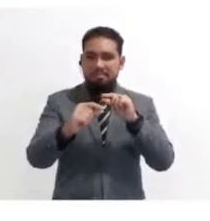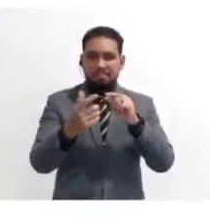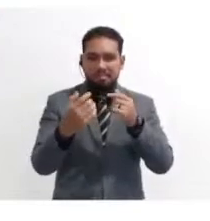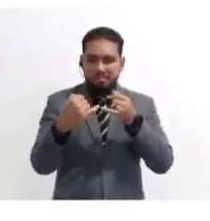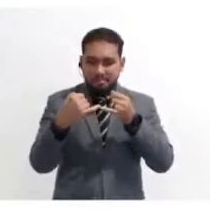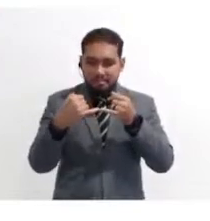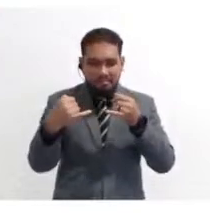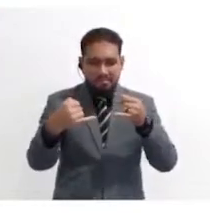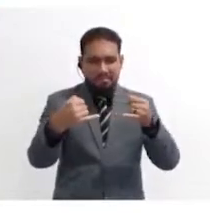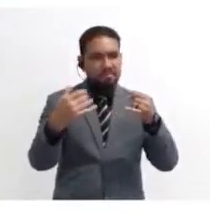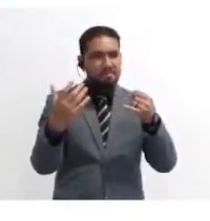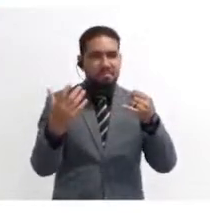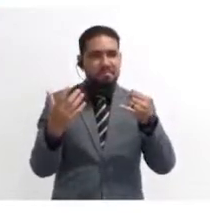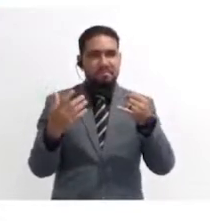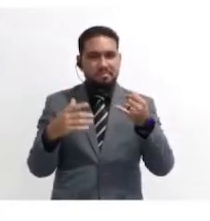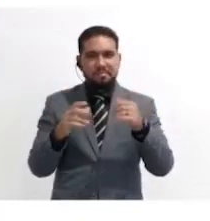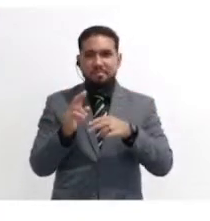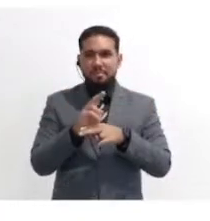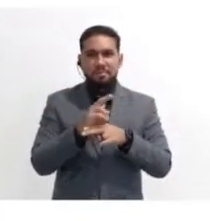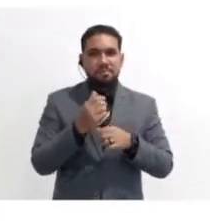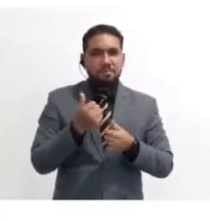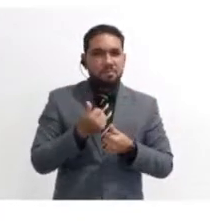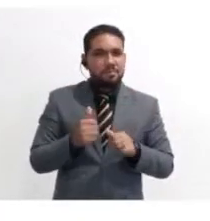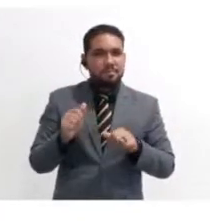where space and thickness